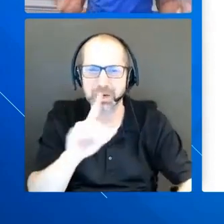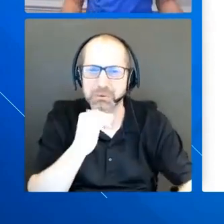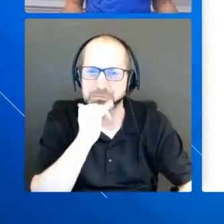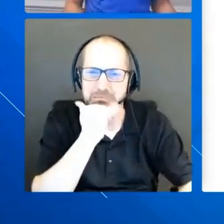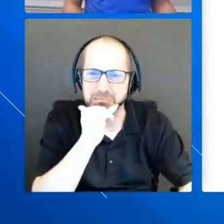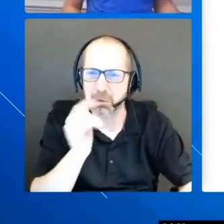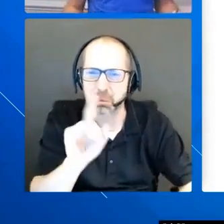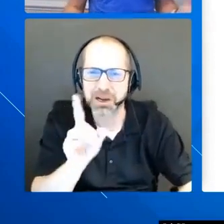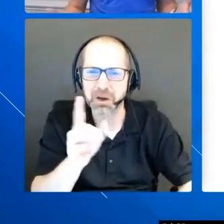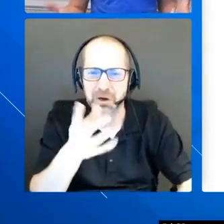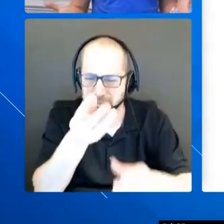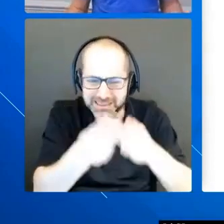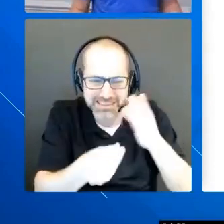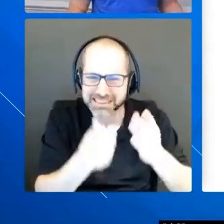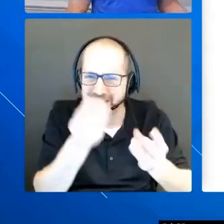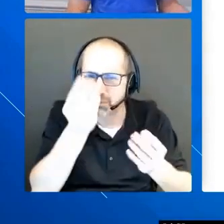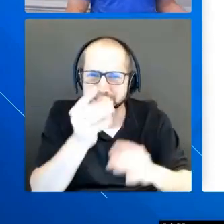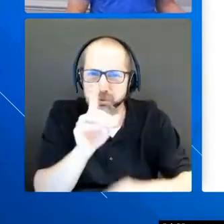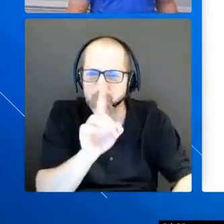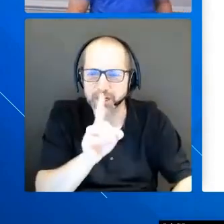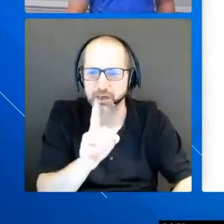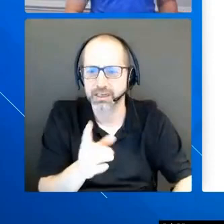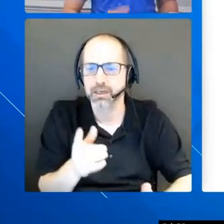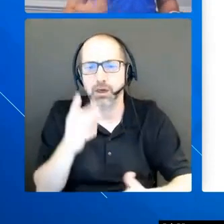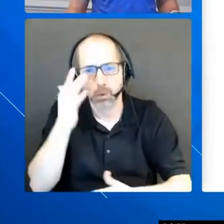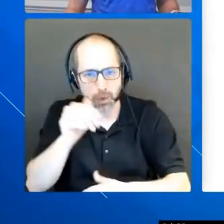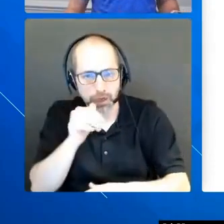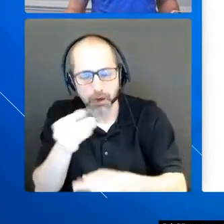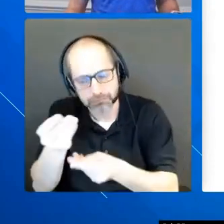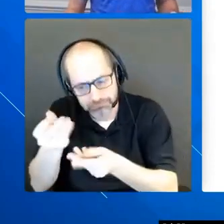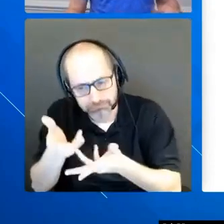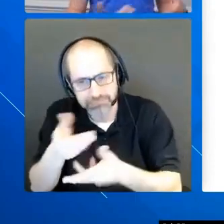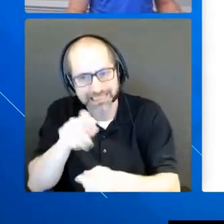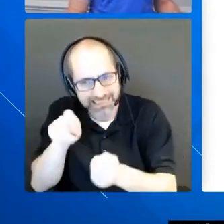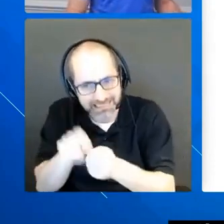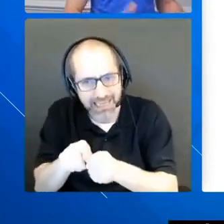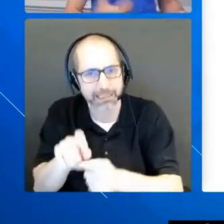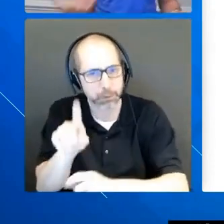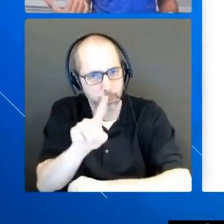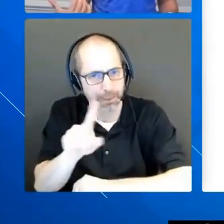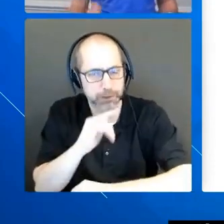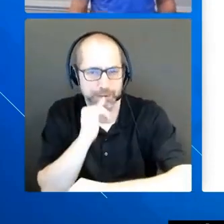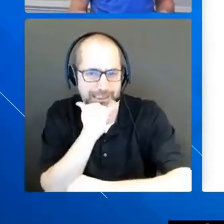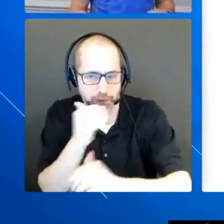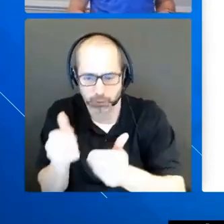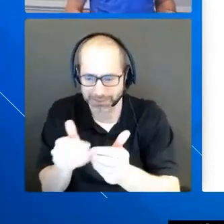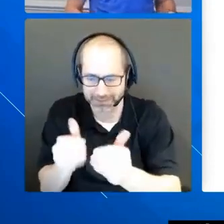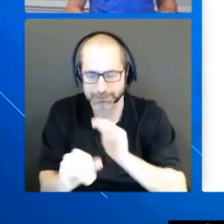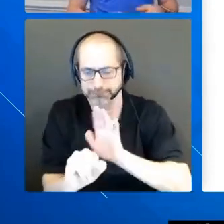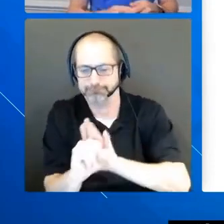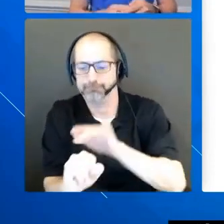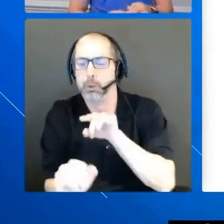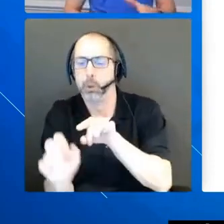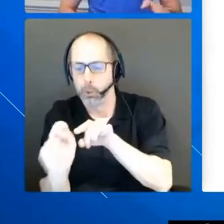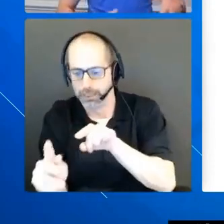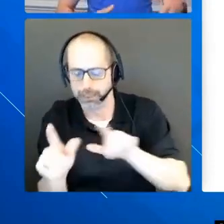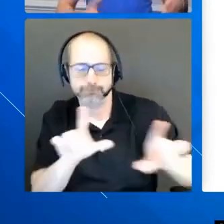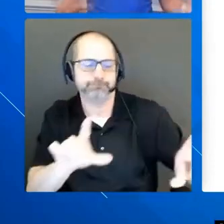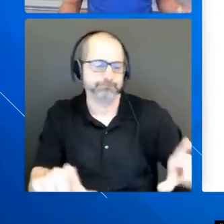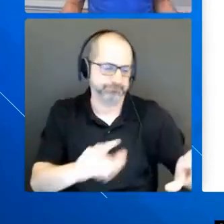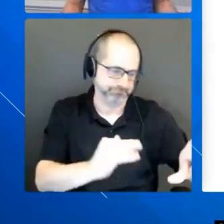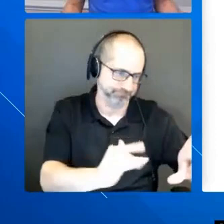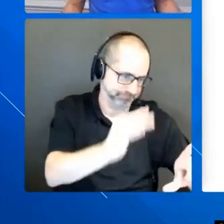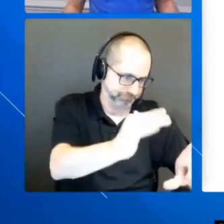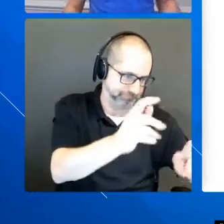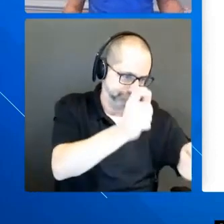let users know exactly what errors they made so they can easily identify it, they fix it, and they move on. In this place, instead of hearing,